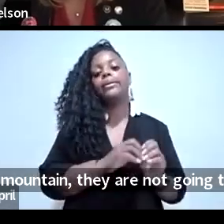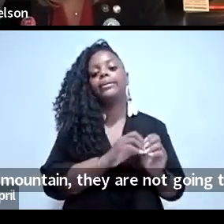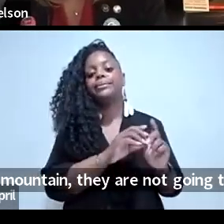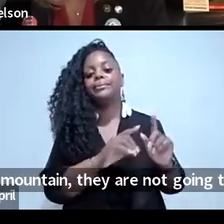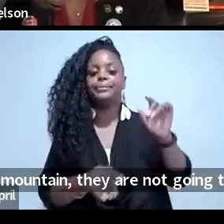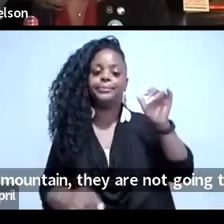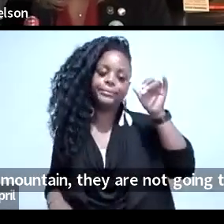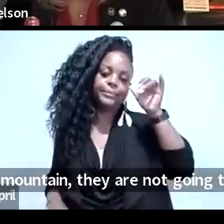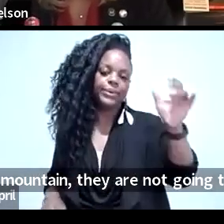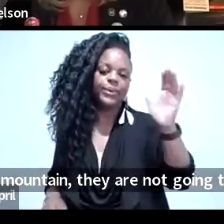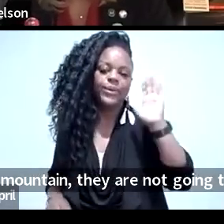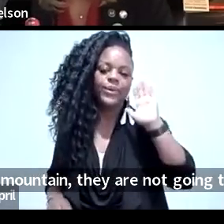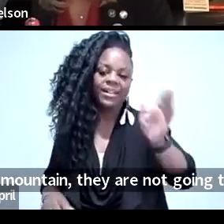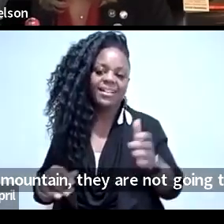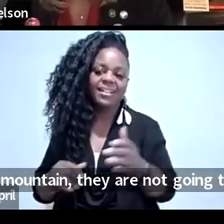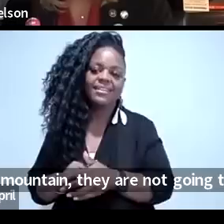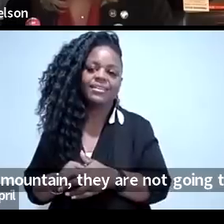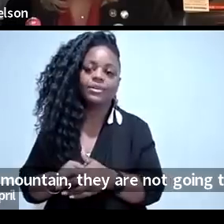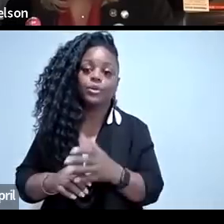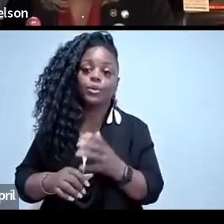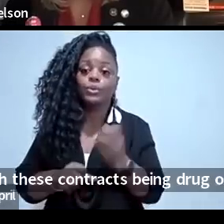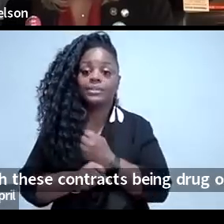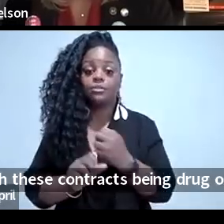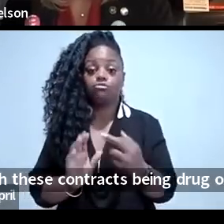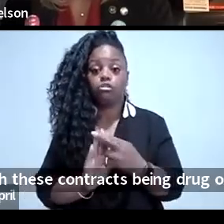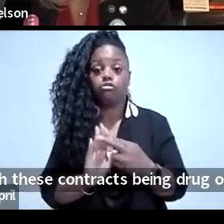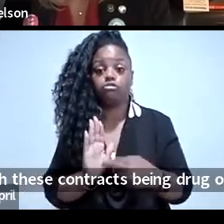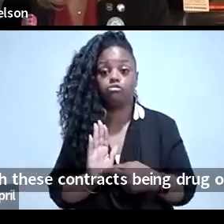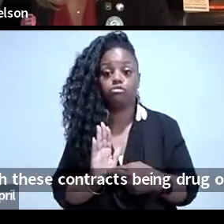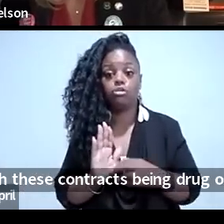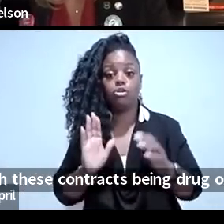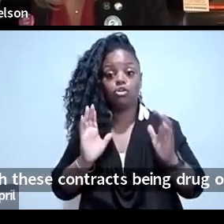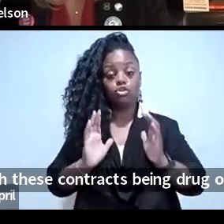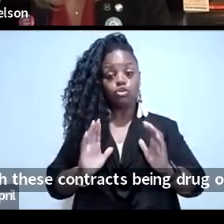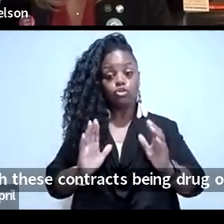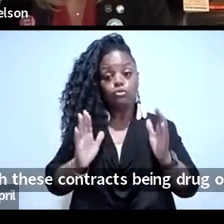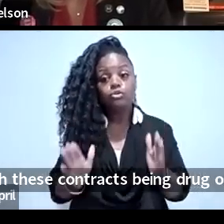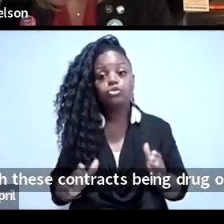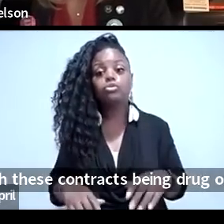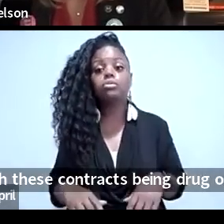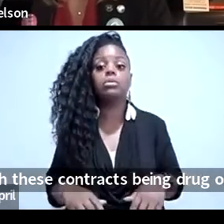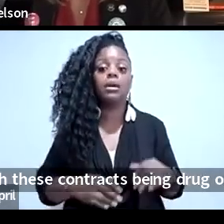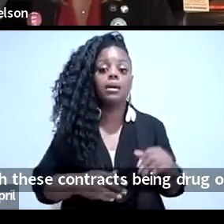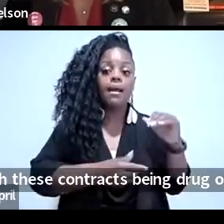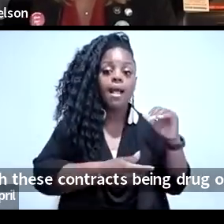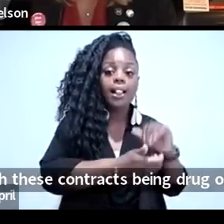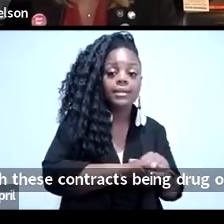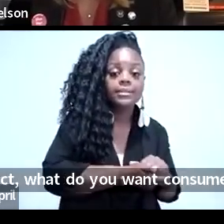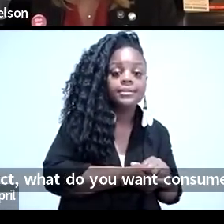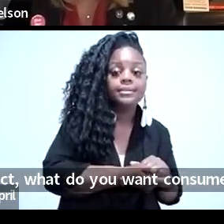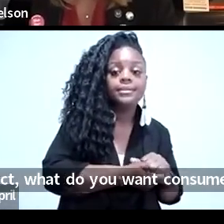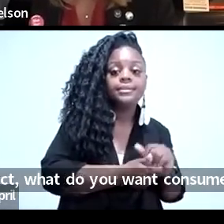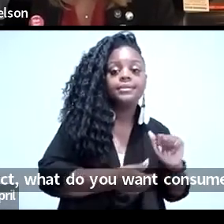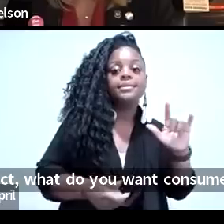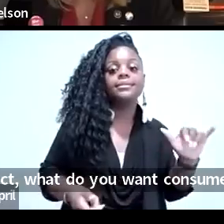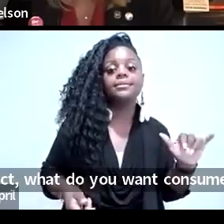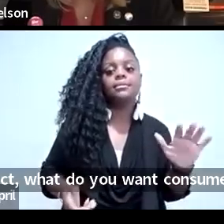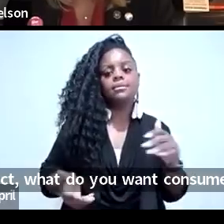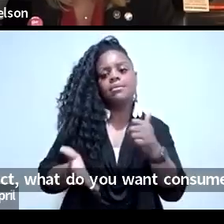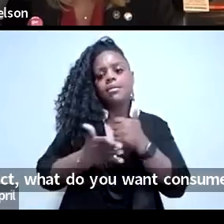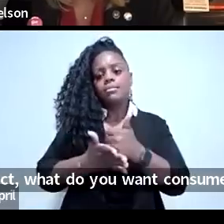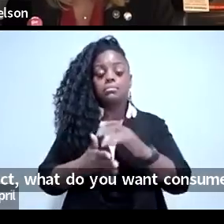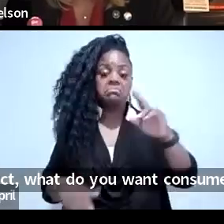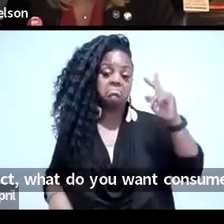want consumers and worker allies to do to help? And politicians? Yeah. Well, it's definitely going to take a